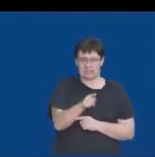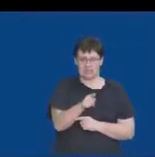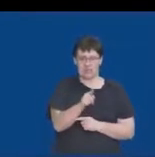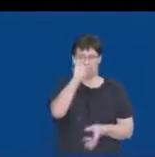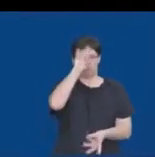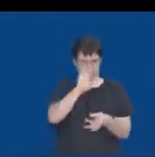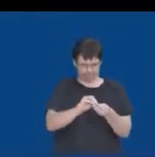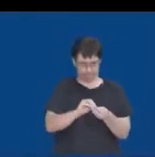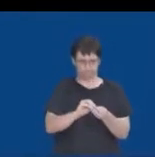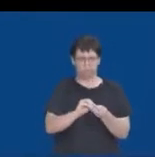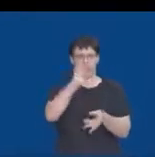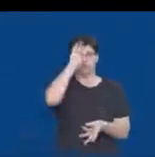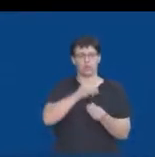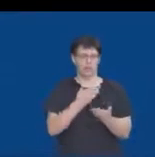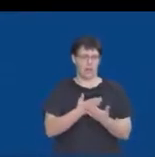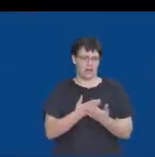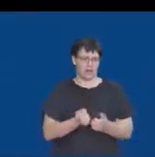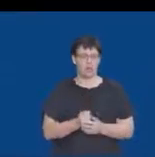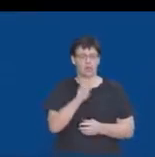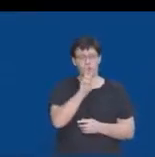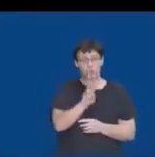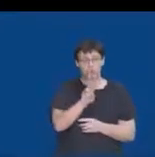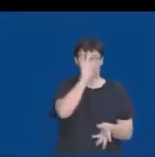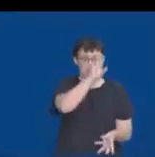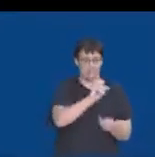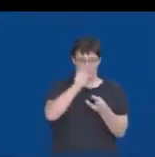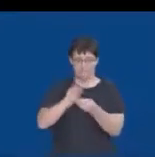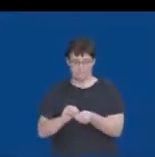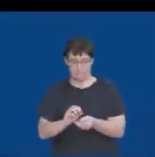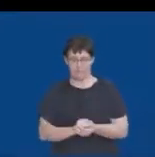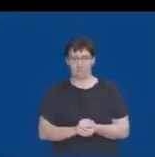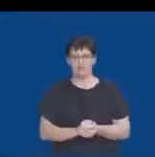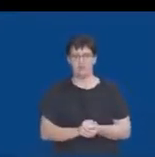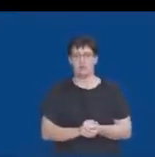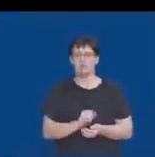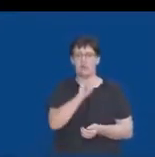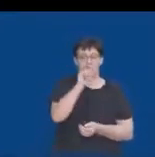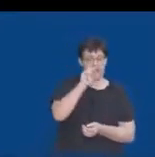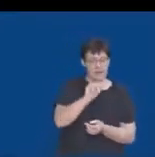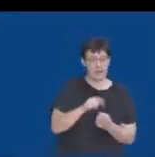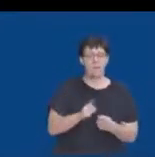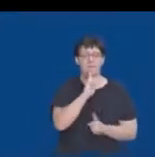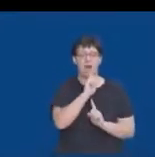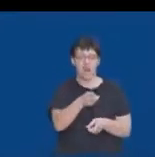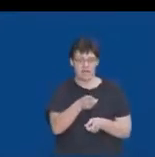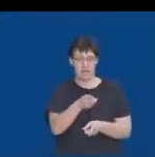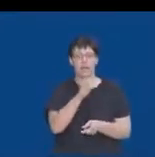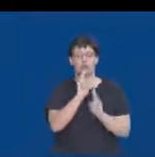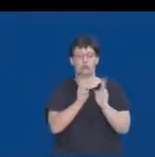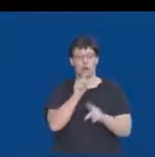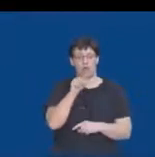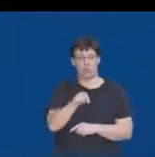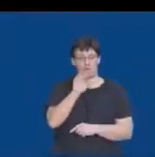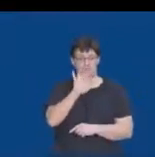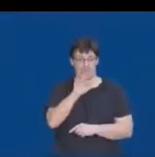my total. So I'm going to look at the 2 calculations. So Ian did a calculation and got an answer of